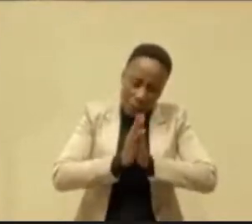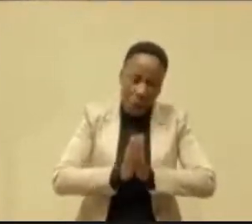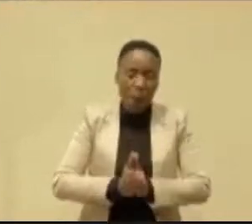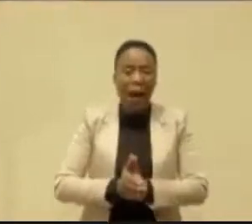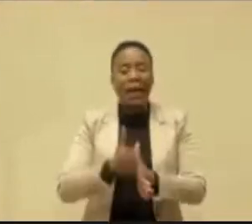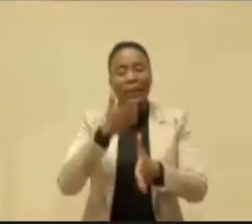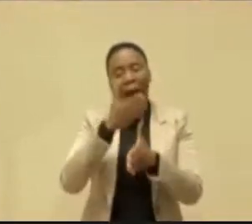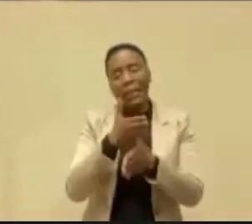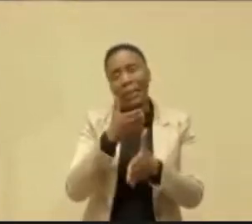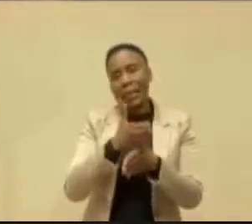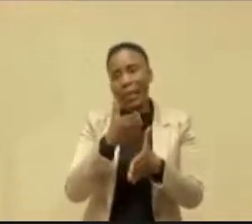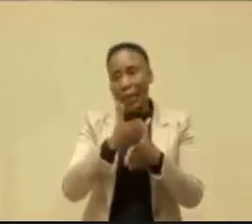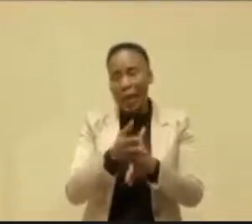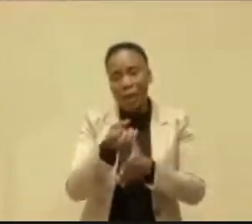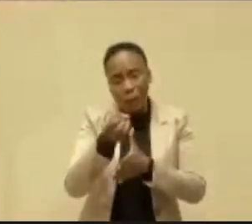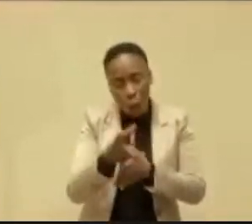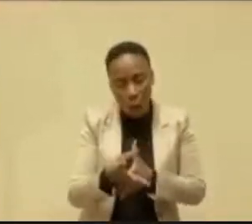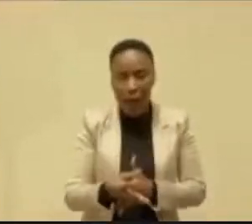everyone